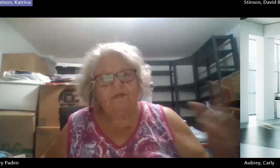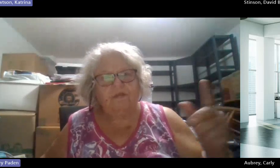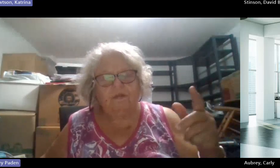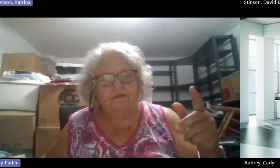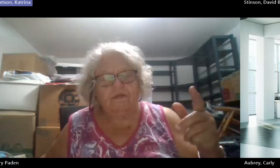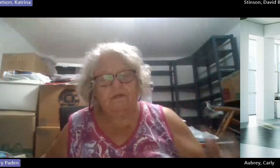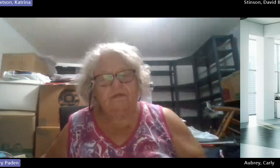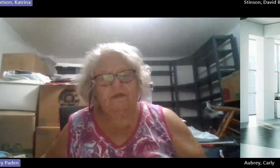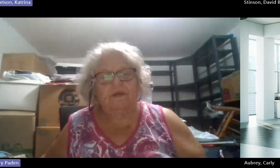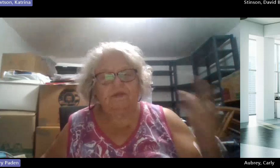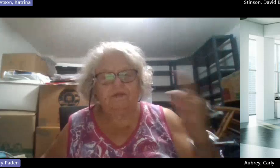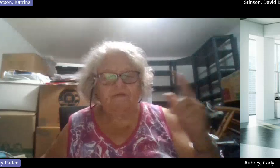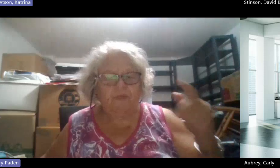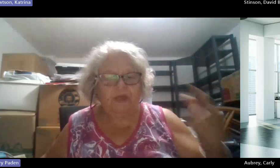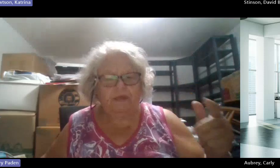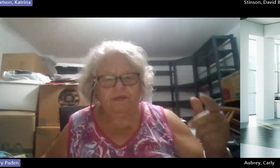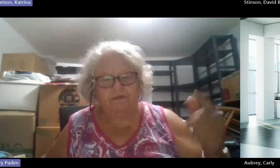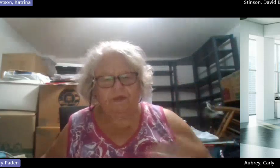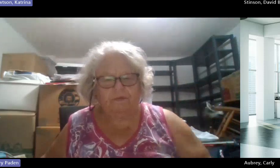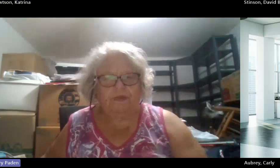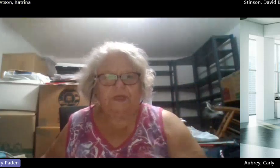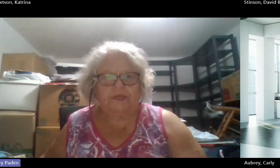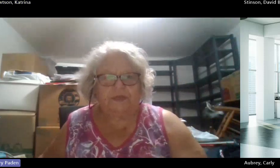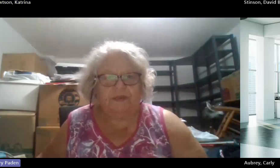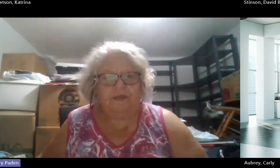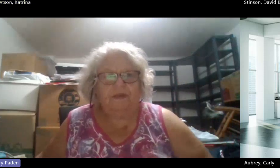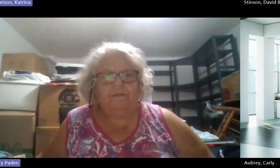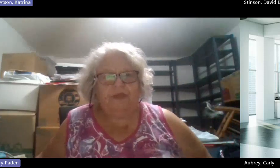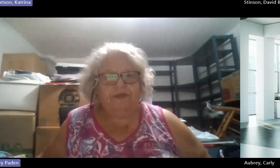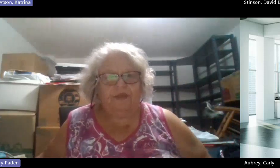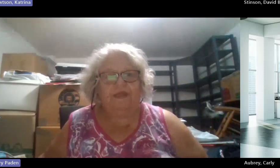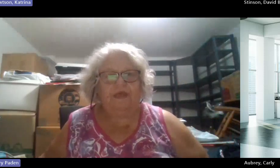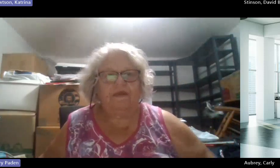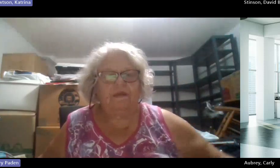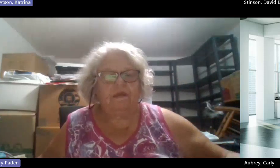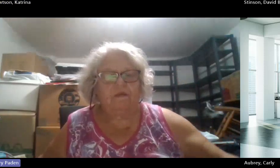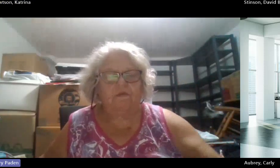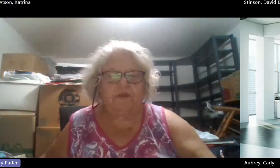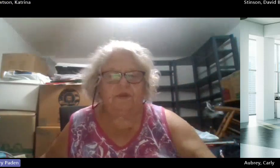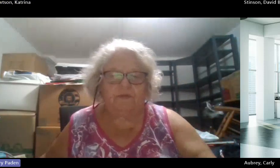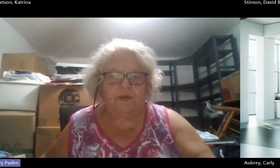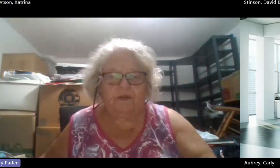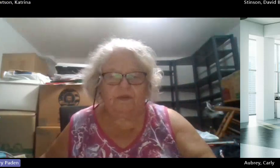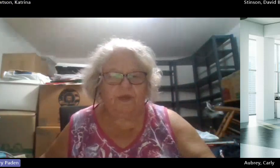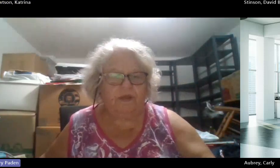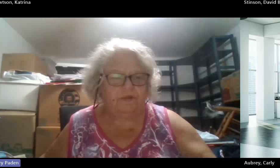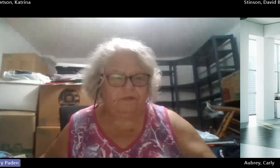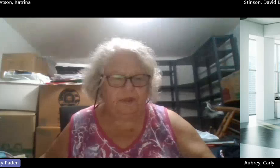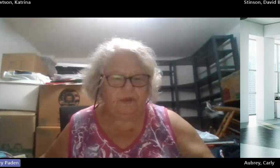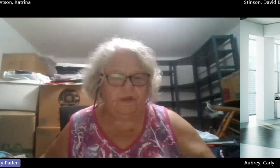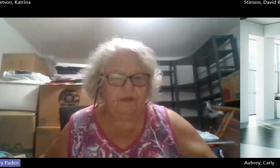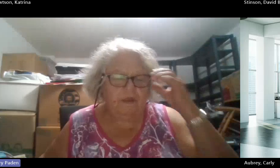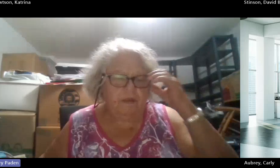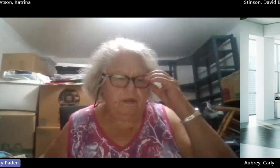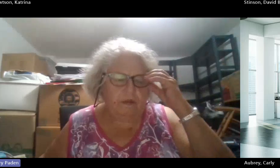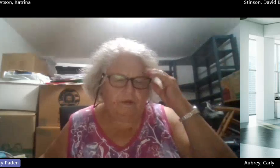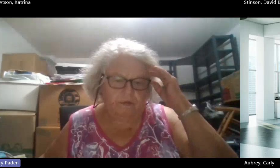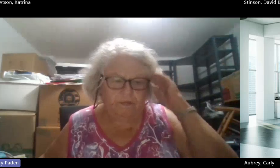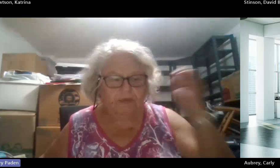And again, so that's okay. there. So Sorry. I have a policy recommendation based on that, and it would be to put into the policy